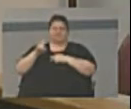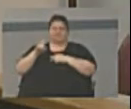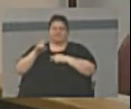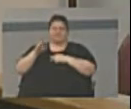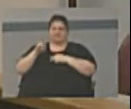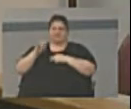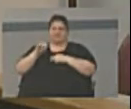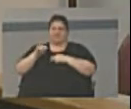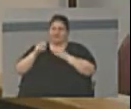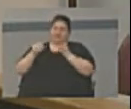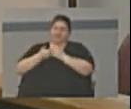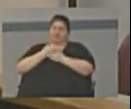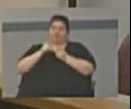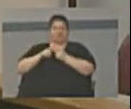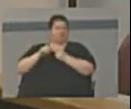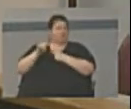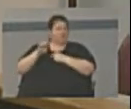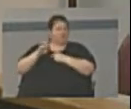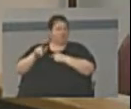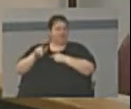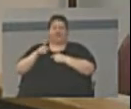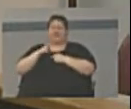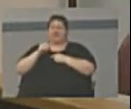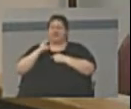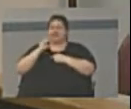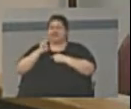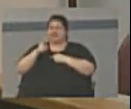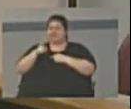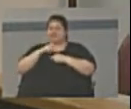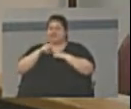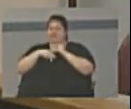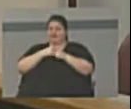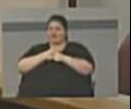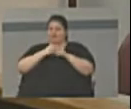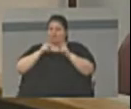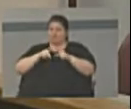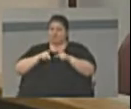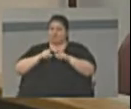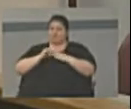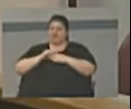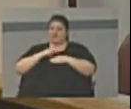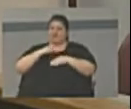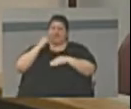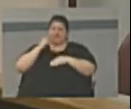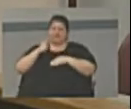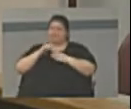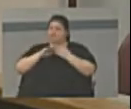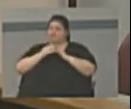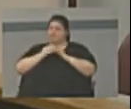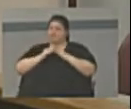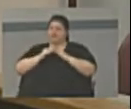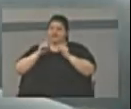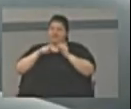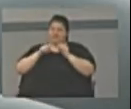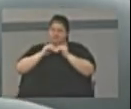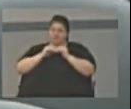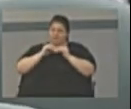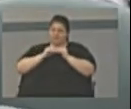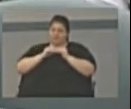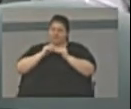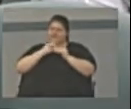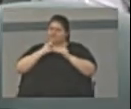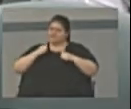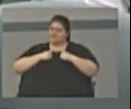Brian is new to the community, and he's the kind of person that I think the community needs more of. He's stepped